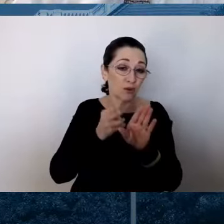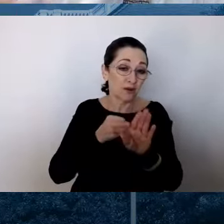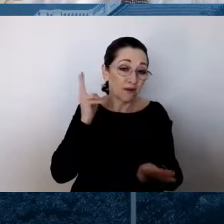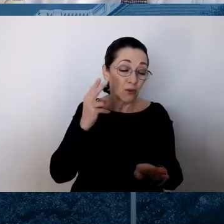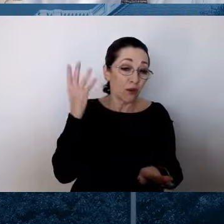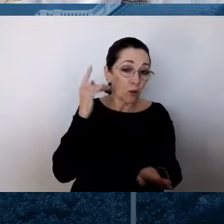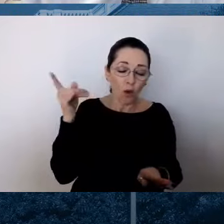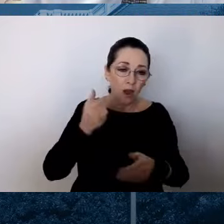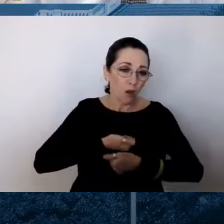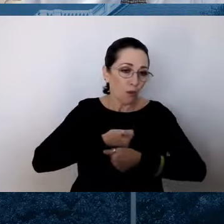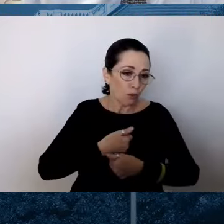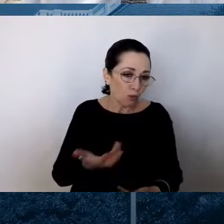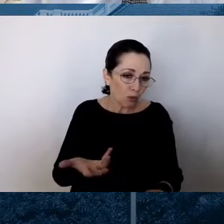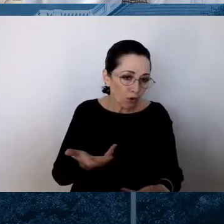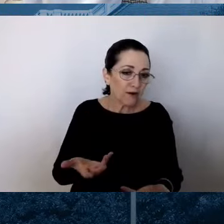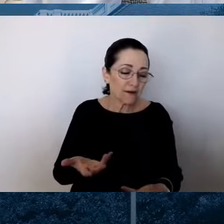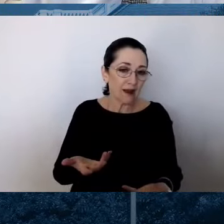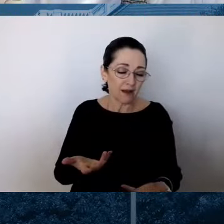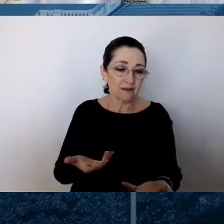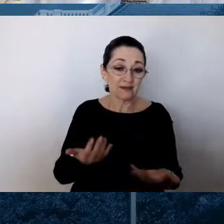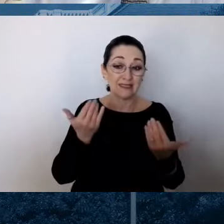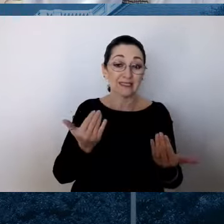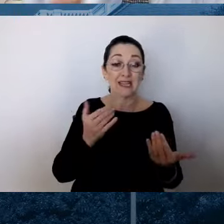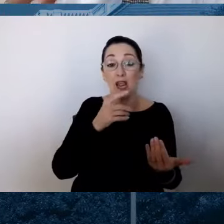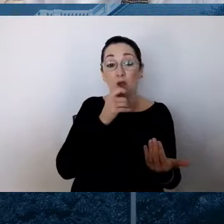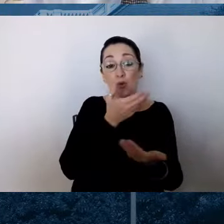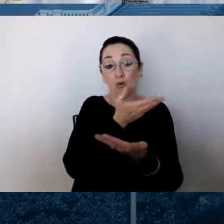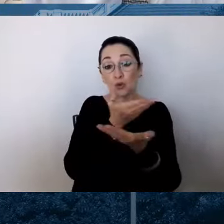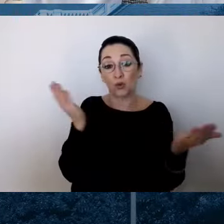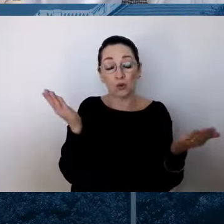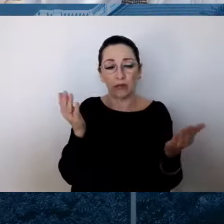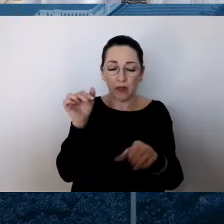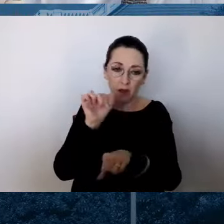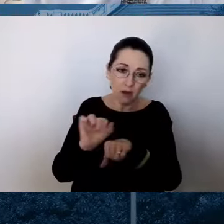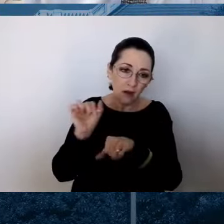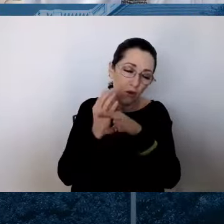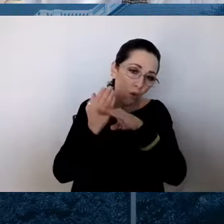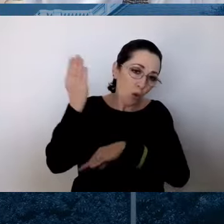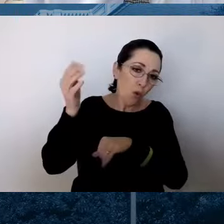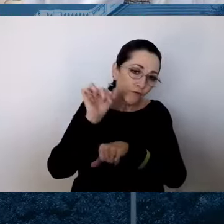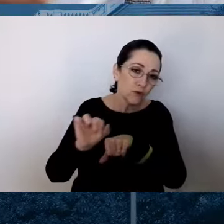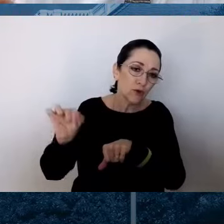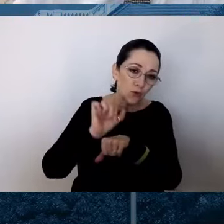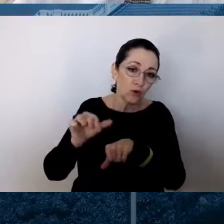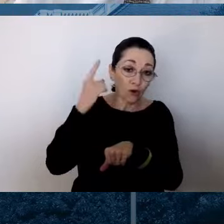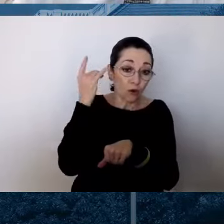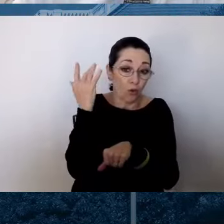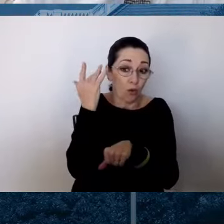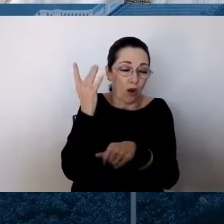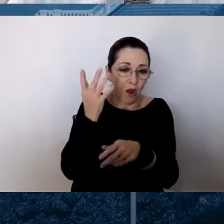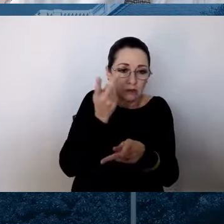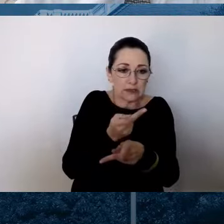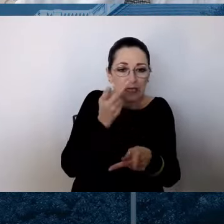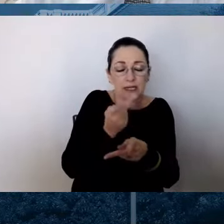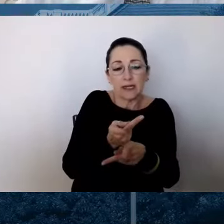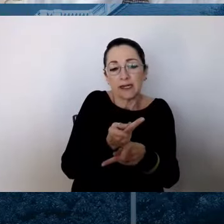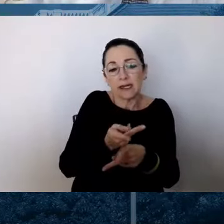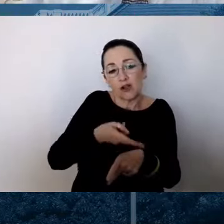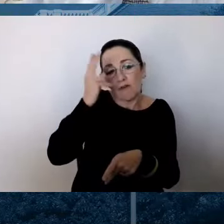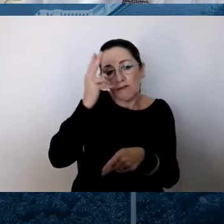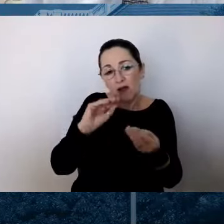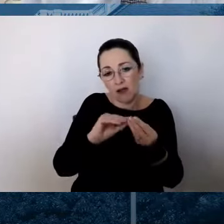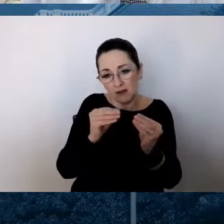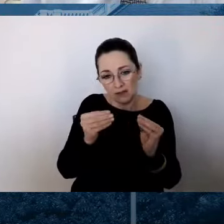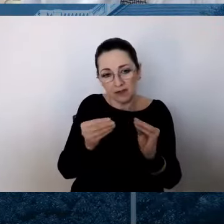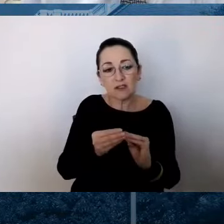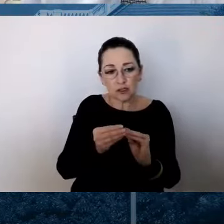under. But those there are doing a tremendous job to make sure that they're caring for everybody. We want to do what we can to lower